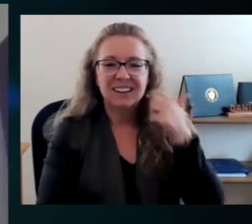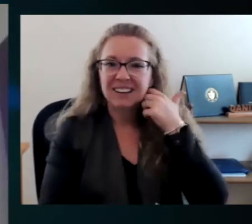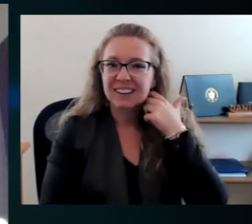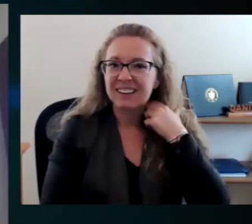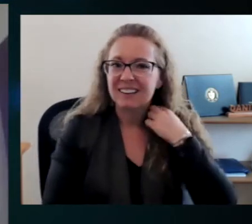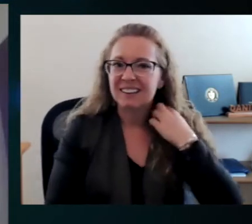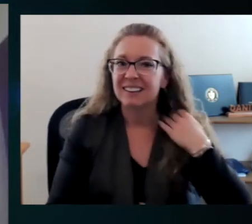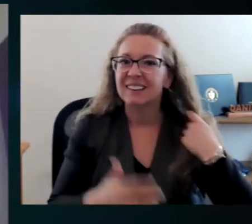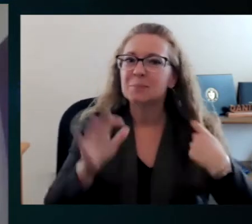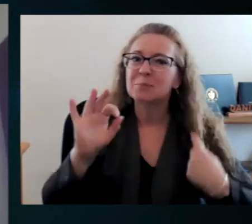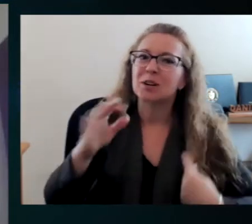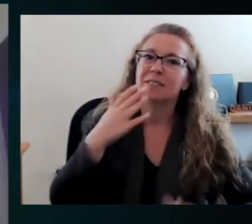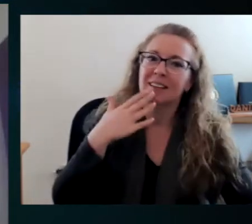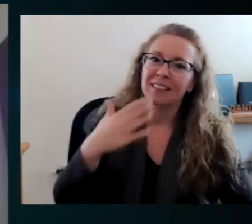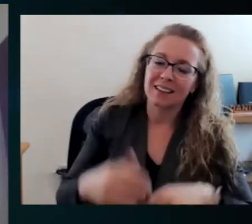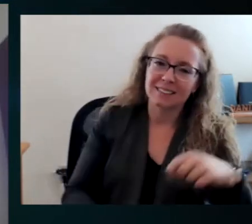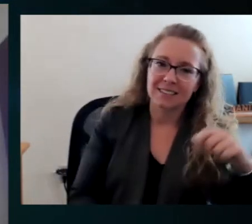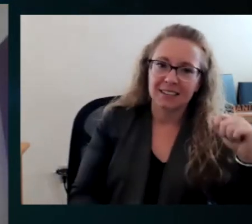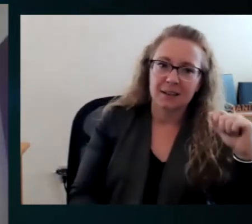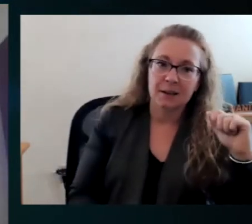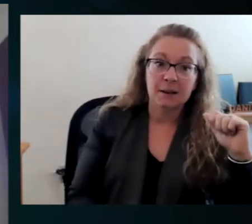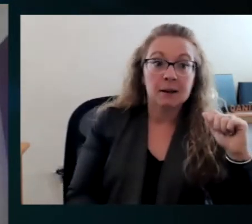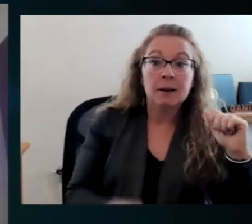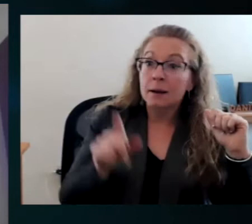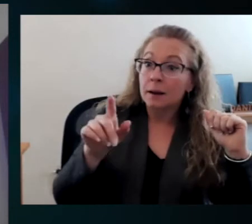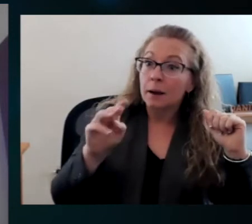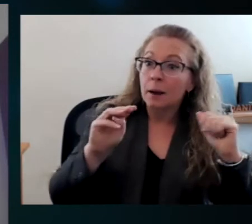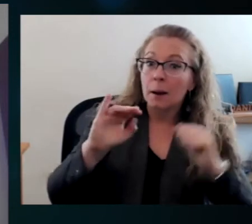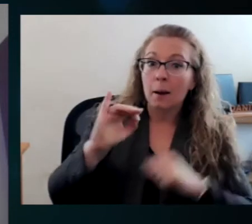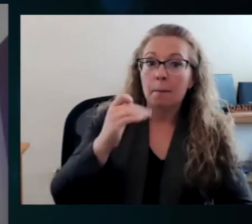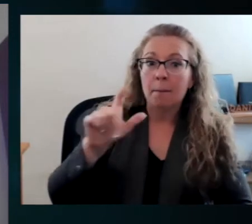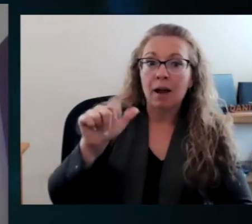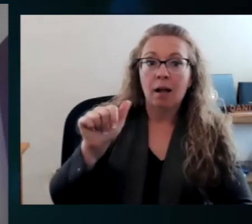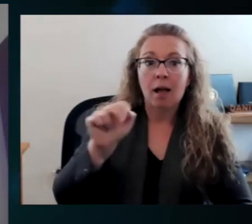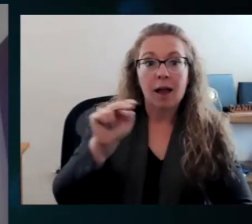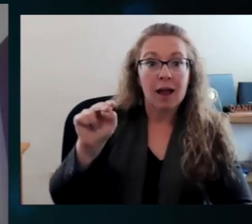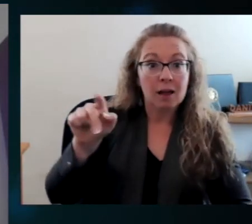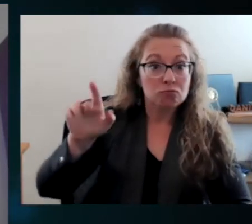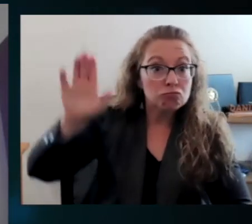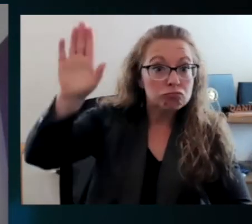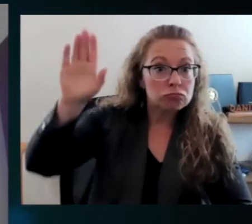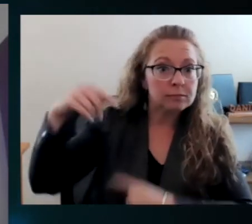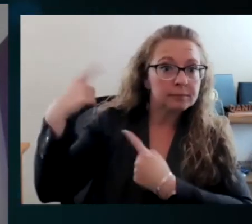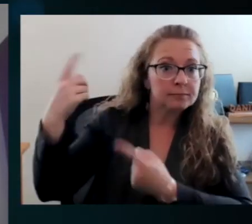Perfect. Michael, Ann, you've had your hand up for a bit here.